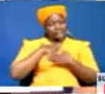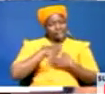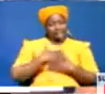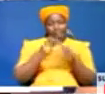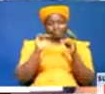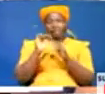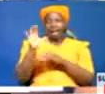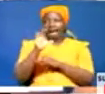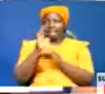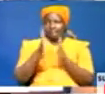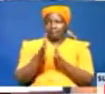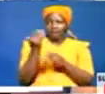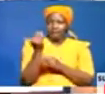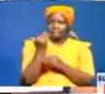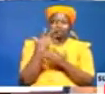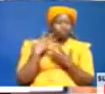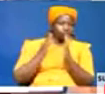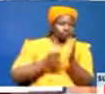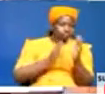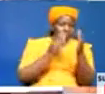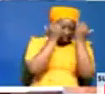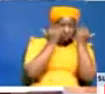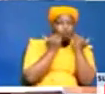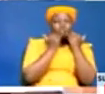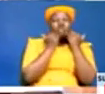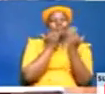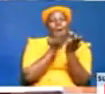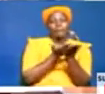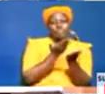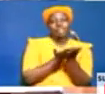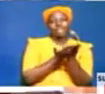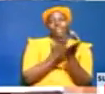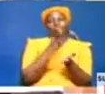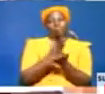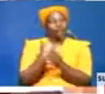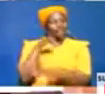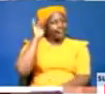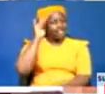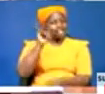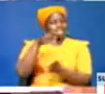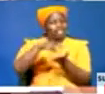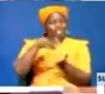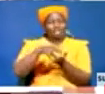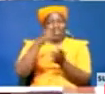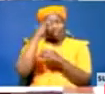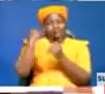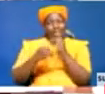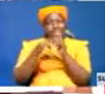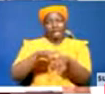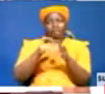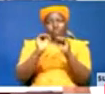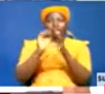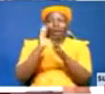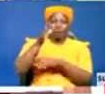instructed me to rush to the Court of Appeal, and certainly we are not hearing this matter for the last time. We will fight